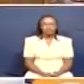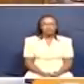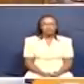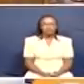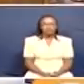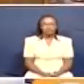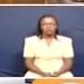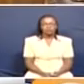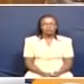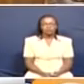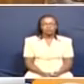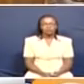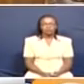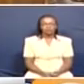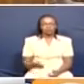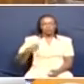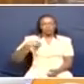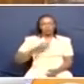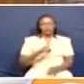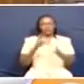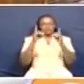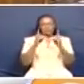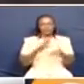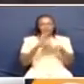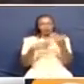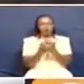We will deliver rulings on all these applications tomorrow.